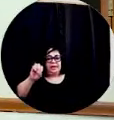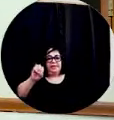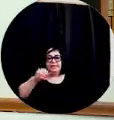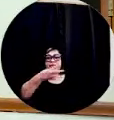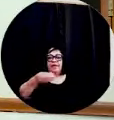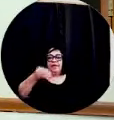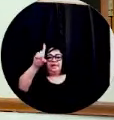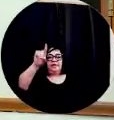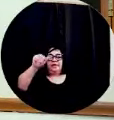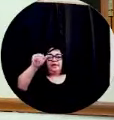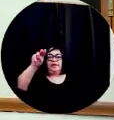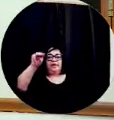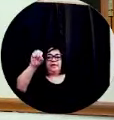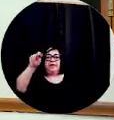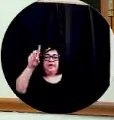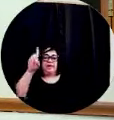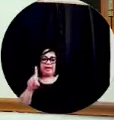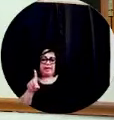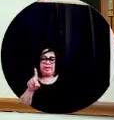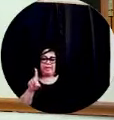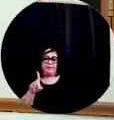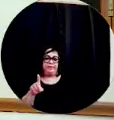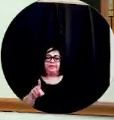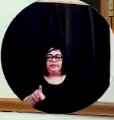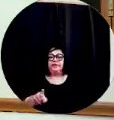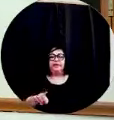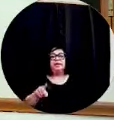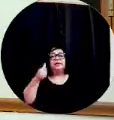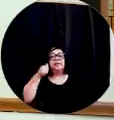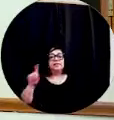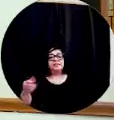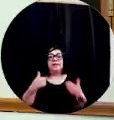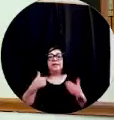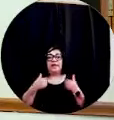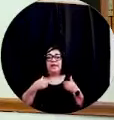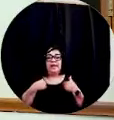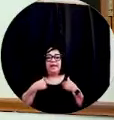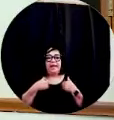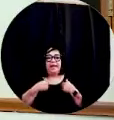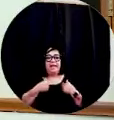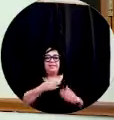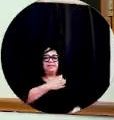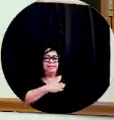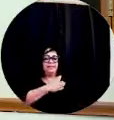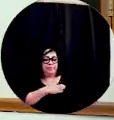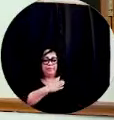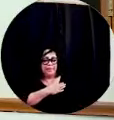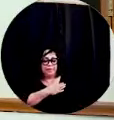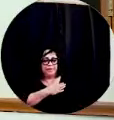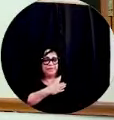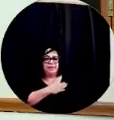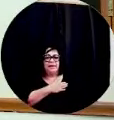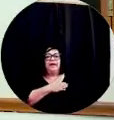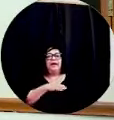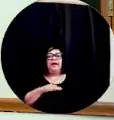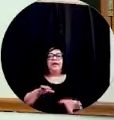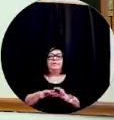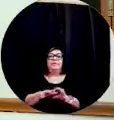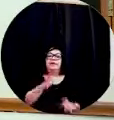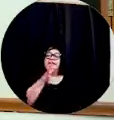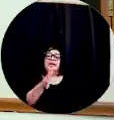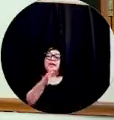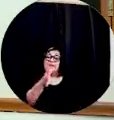to Lavelle Sharp. She has had the pleasure of being a honey, I believe that's a grandmother, to her